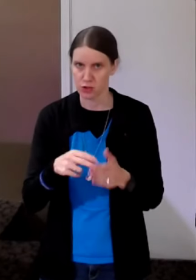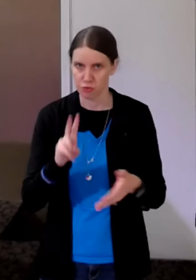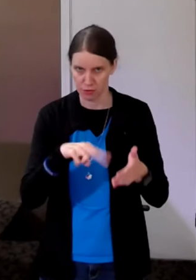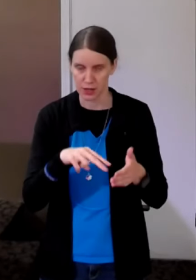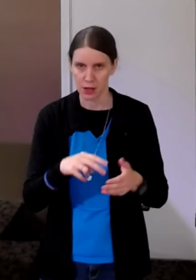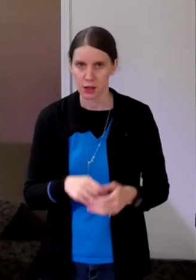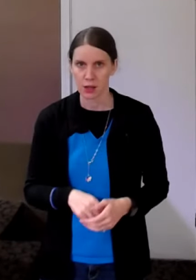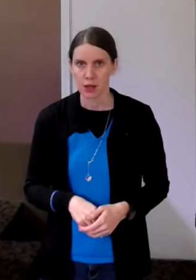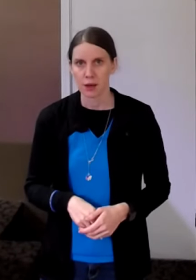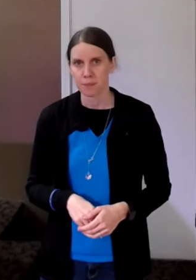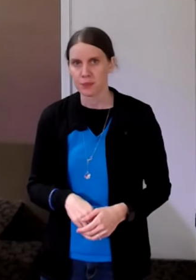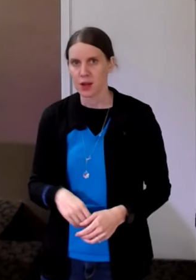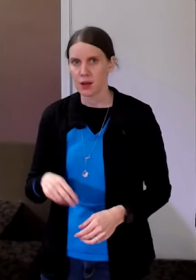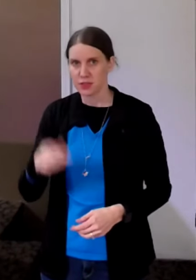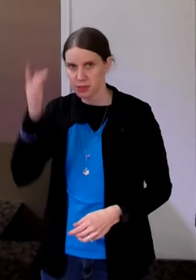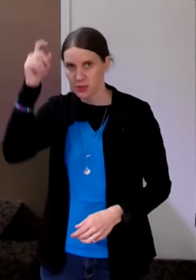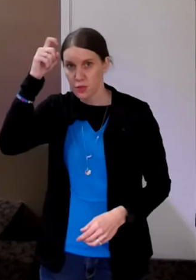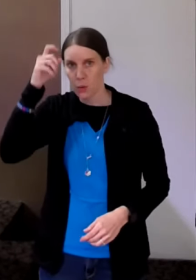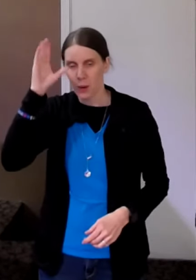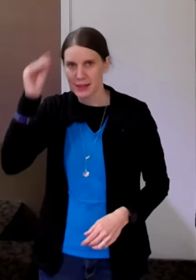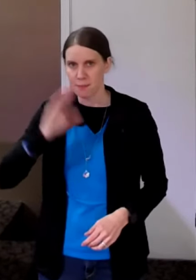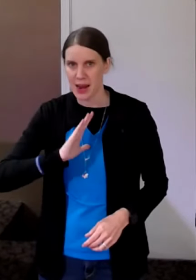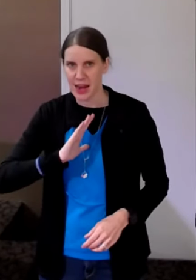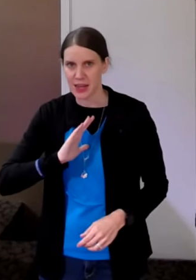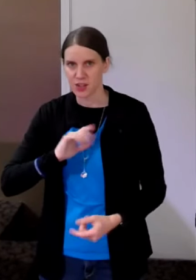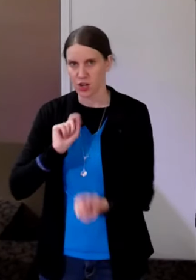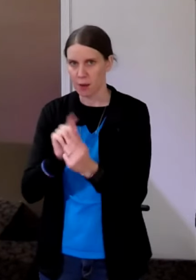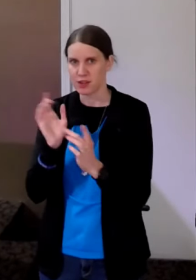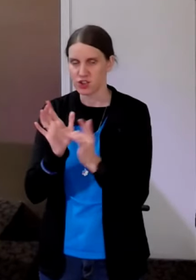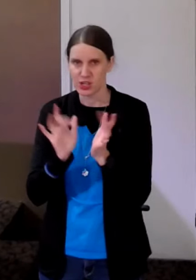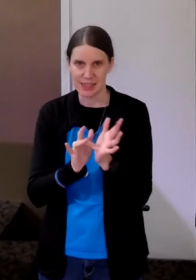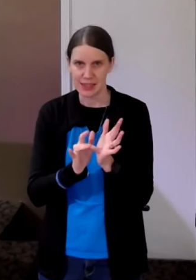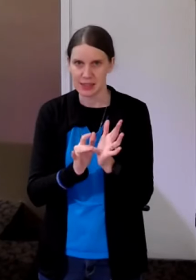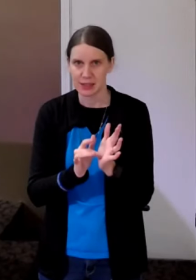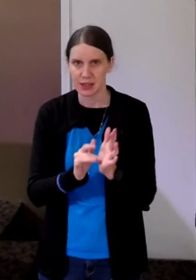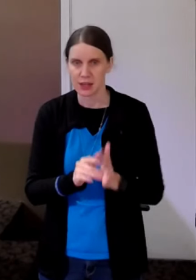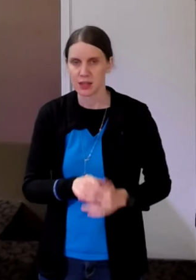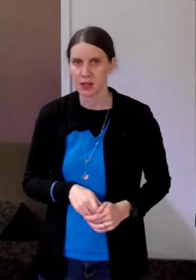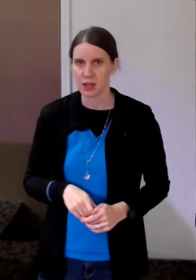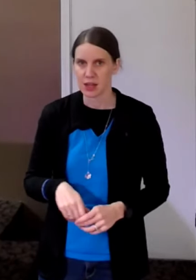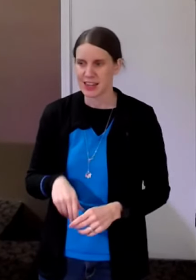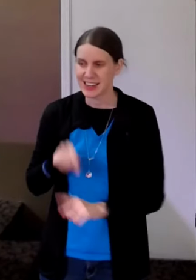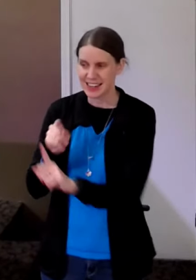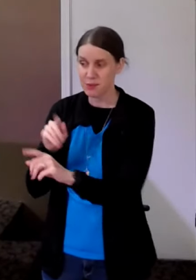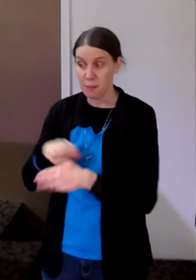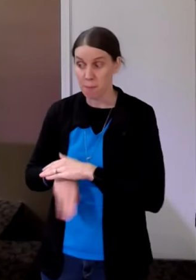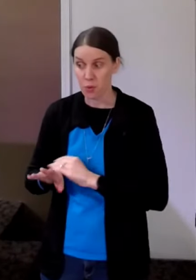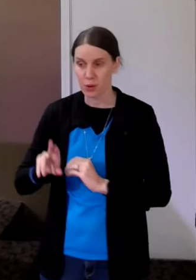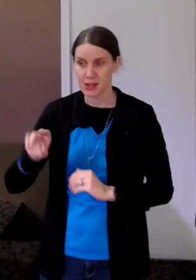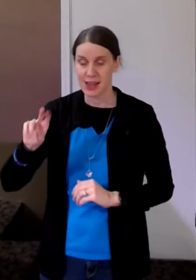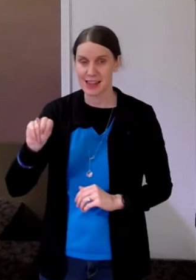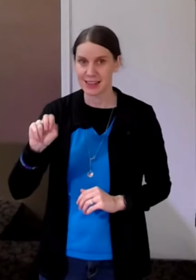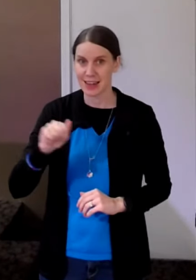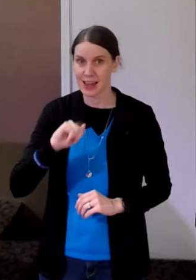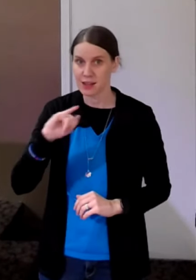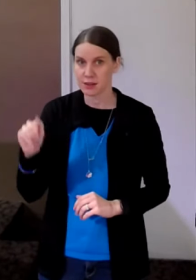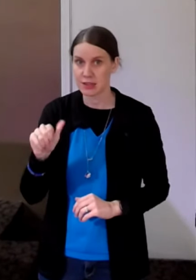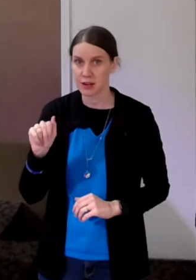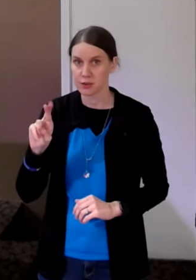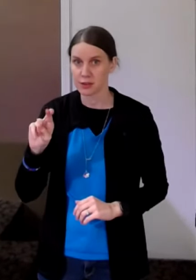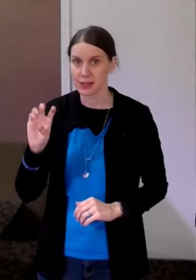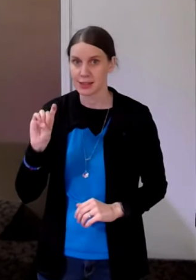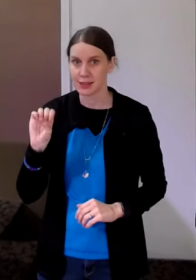the Pharisees come to John the Baptist, and you know, he is a Nazarite, he's taken a Nazarite vow. He doesn't look like the rest of the people. He doesn't talk like